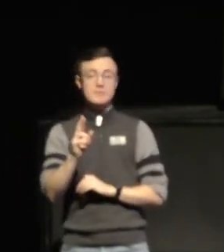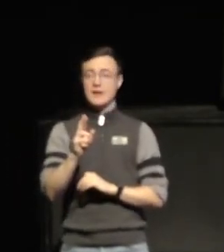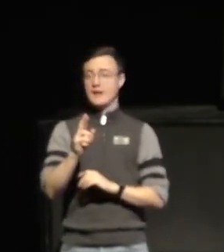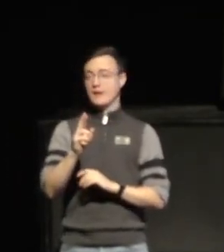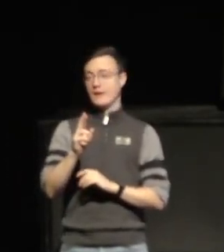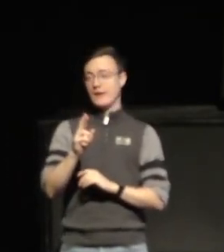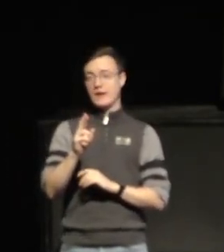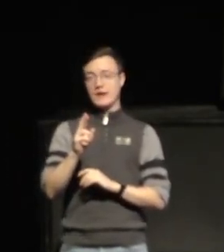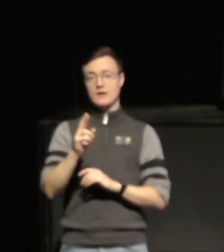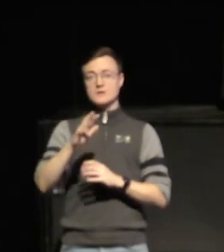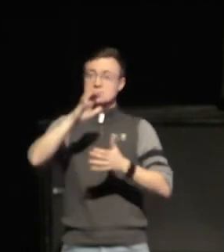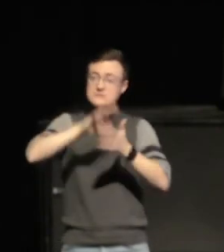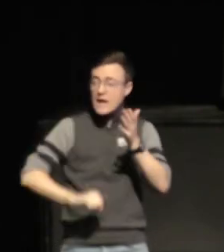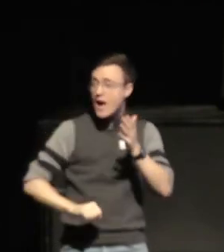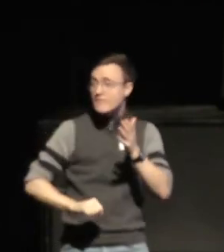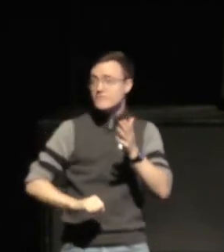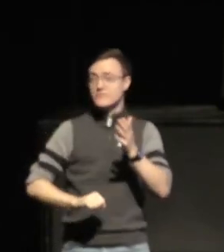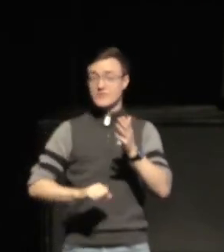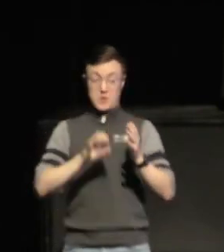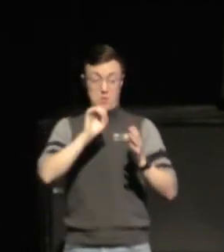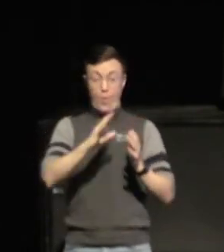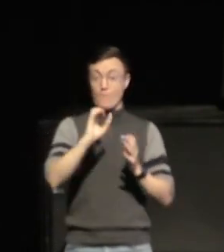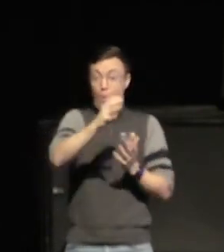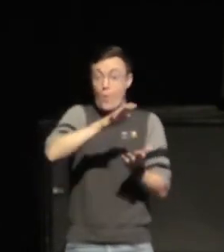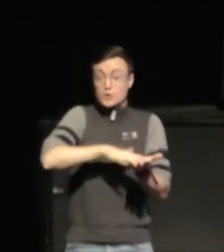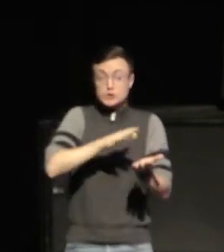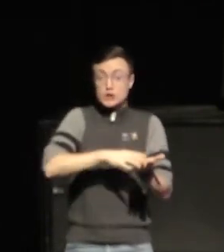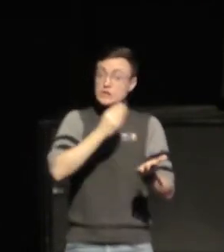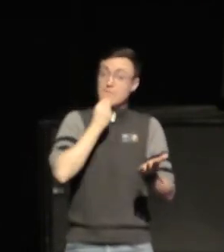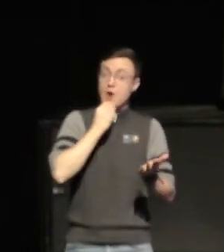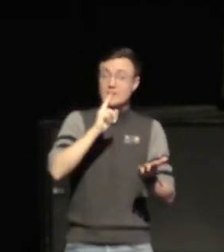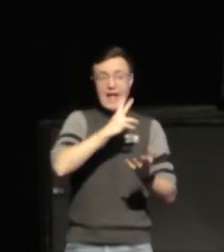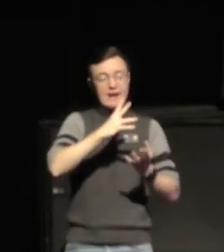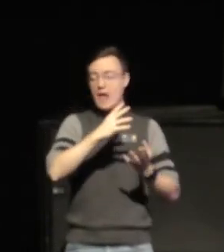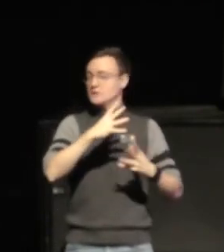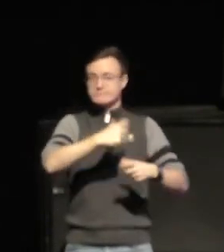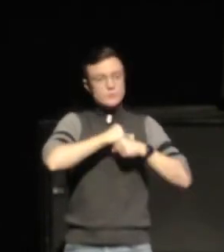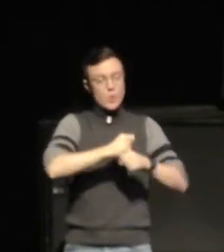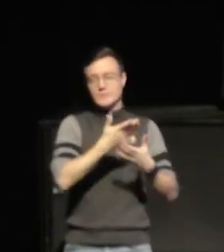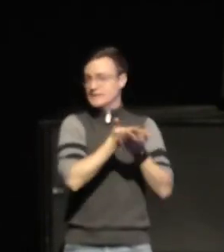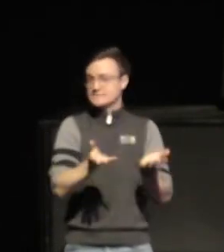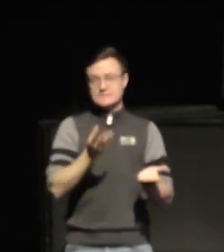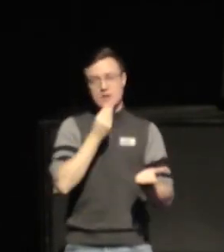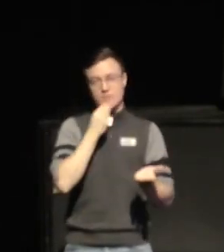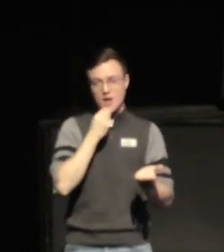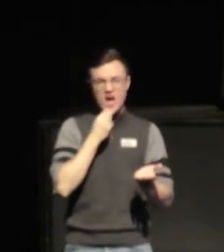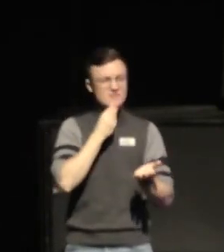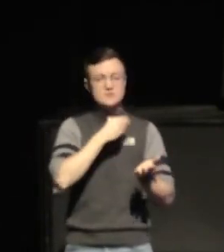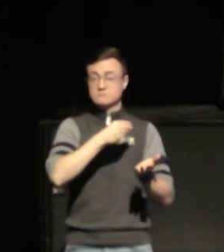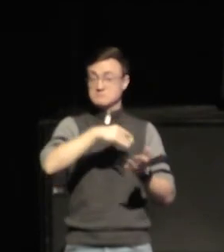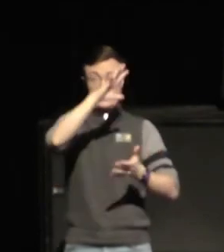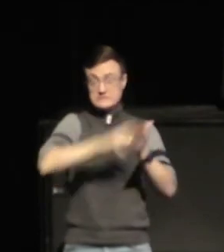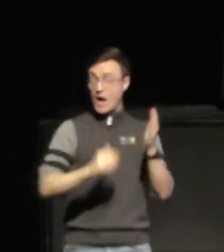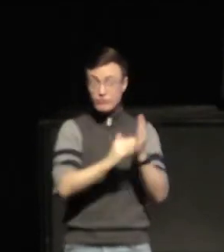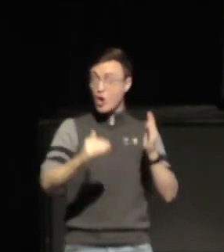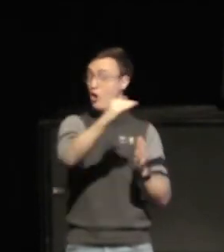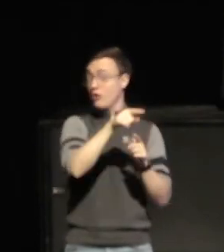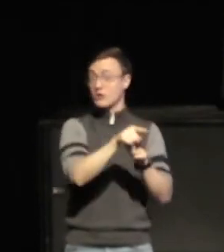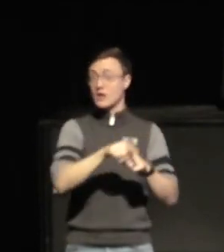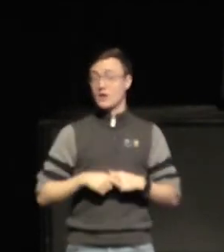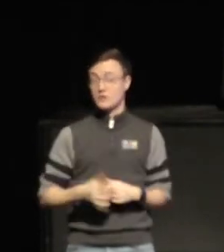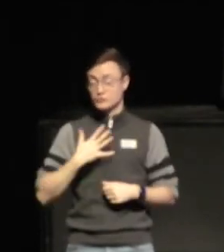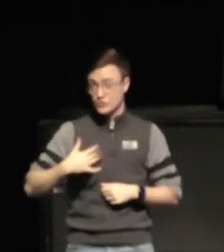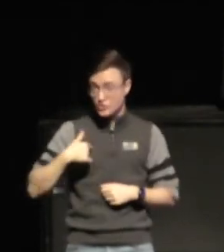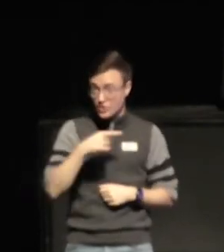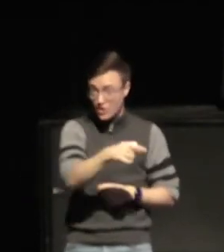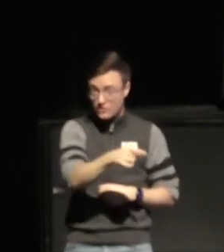refocused subsidies, taxes on unhealthy and unsustainable foods. And they also can be more brave when it